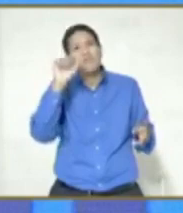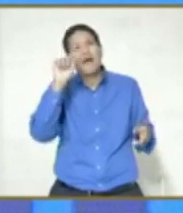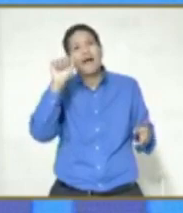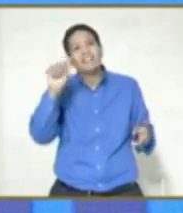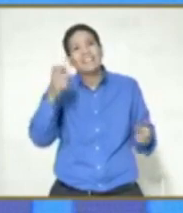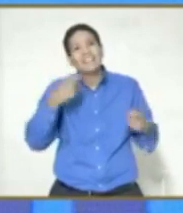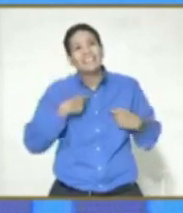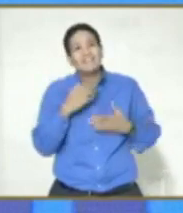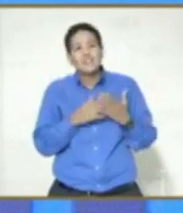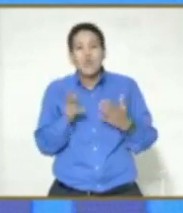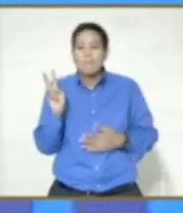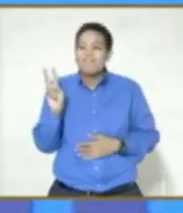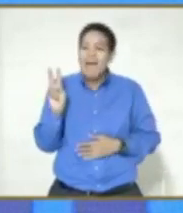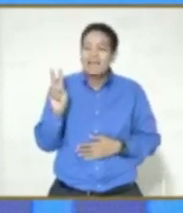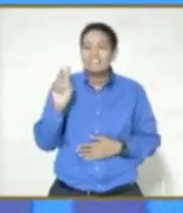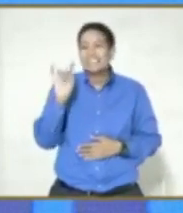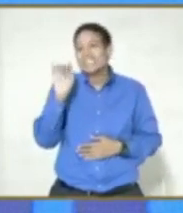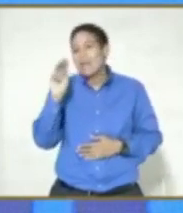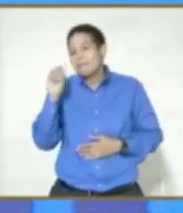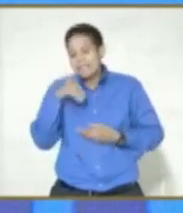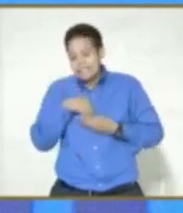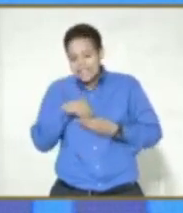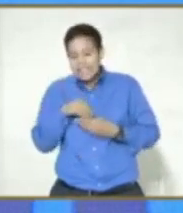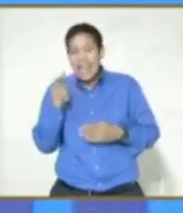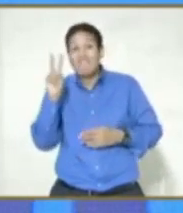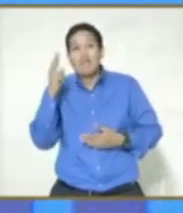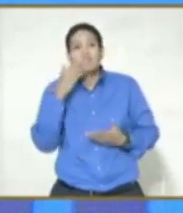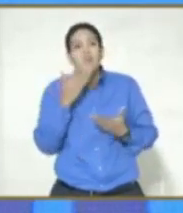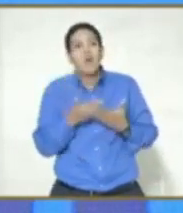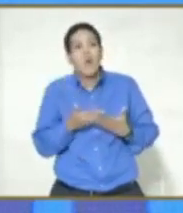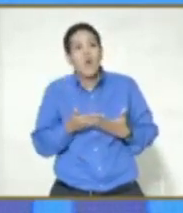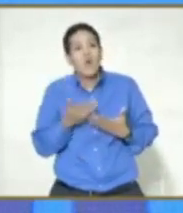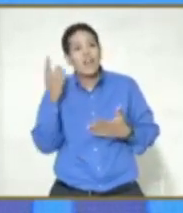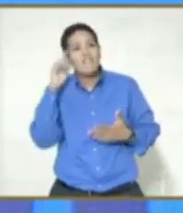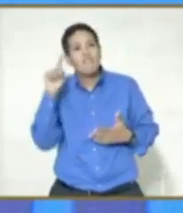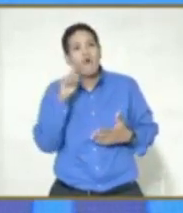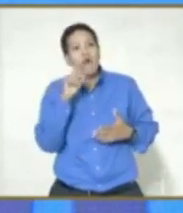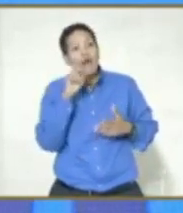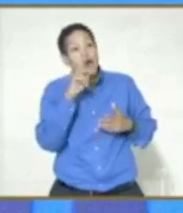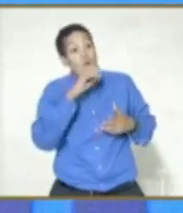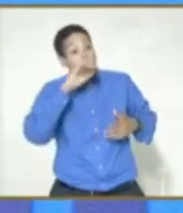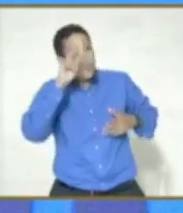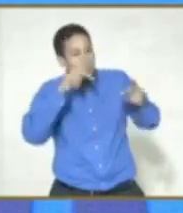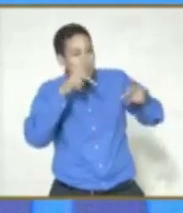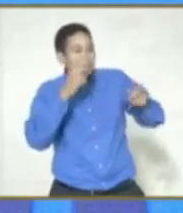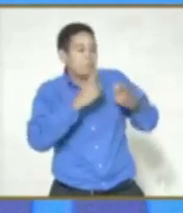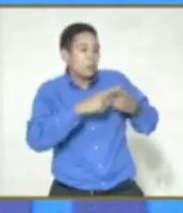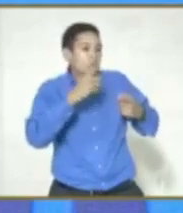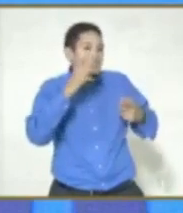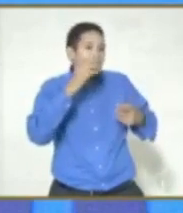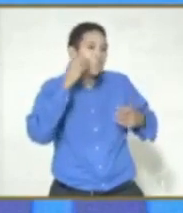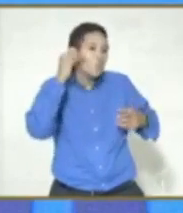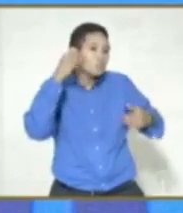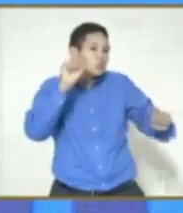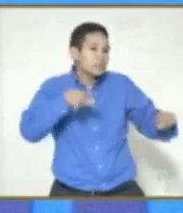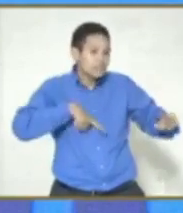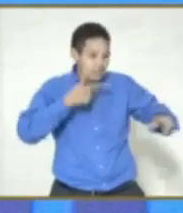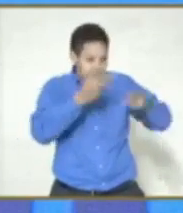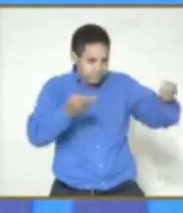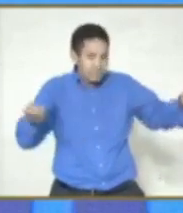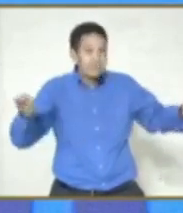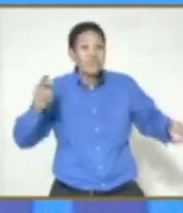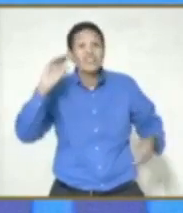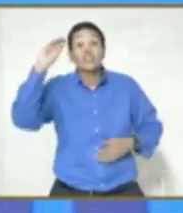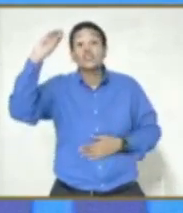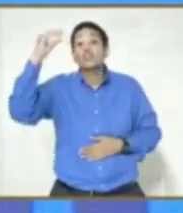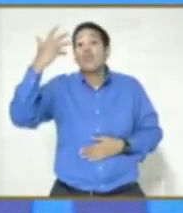you some vitamin, and the vitamin is good for the infirmary. Grace Kennedy has been good. Food